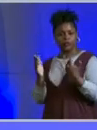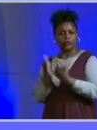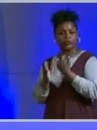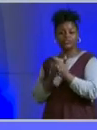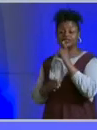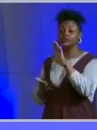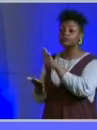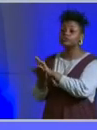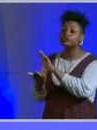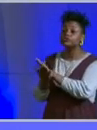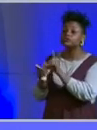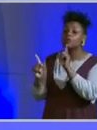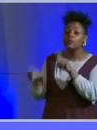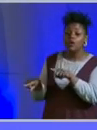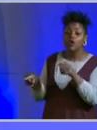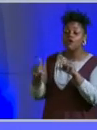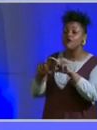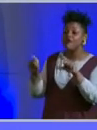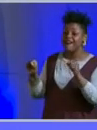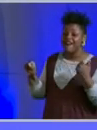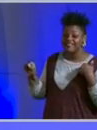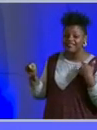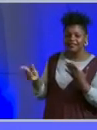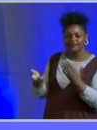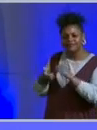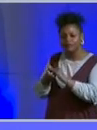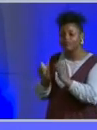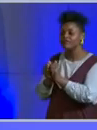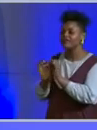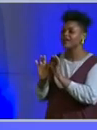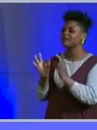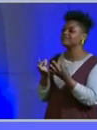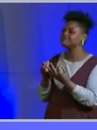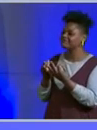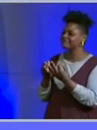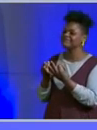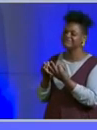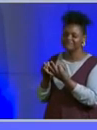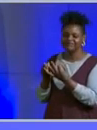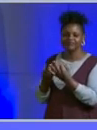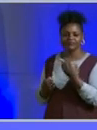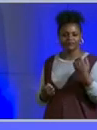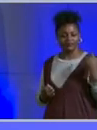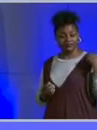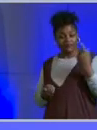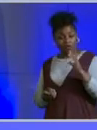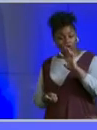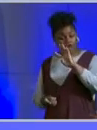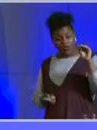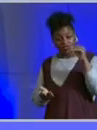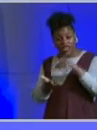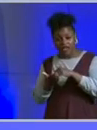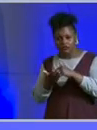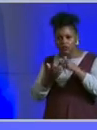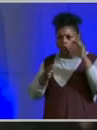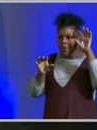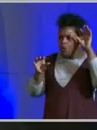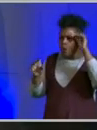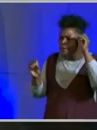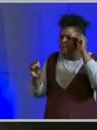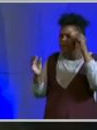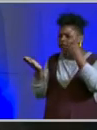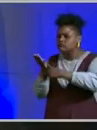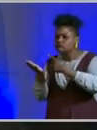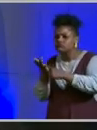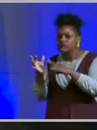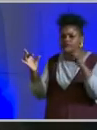Card, which was built in partnership with families. We heard from over 4,000 voices of parents and community members that